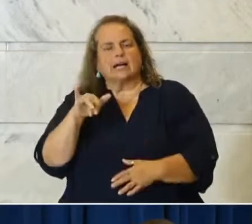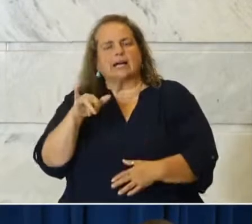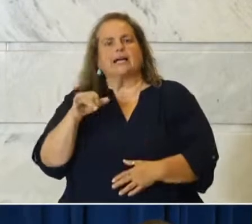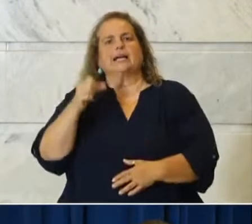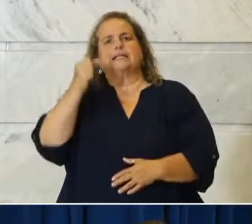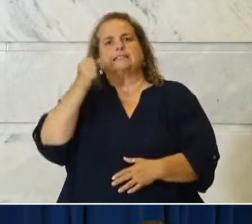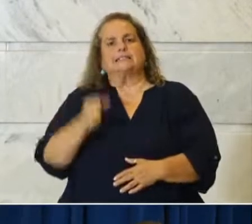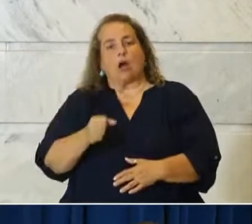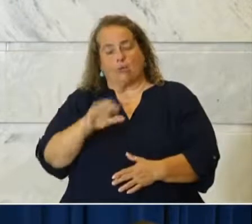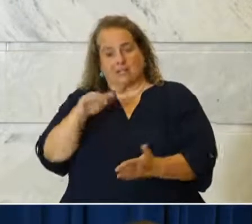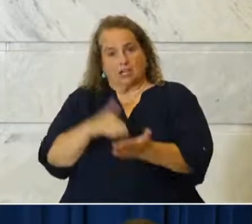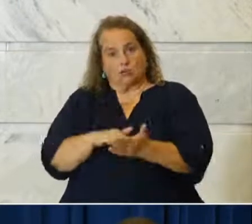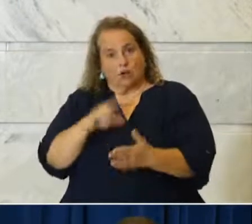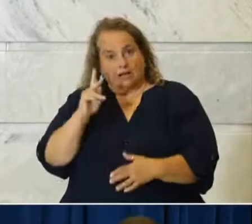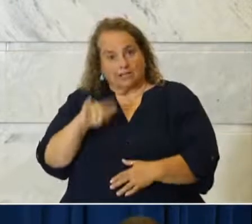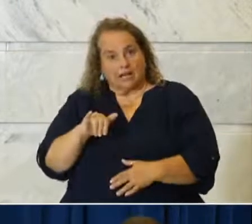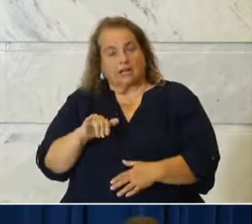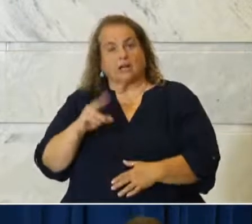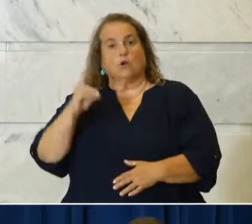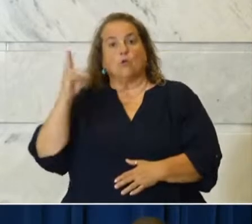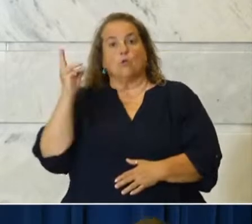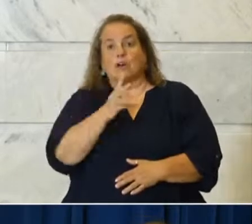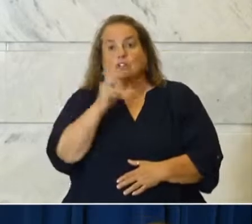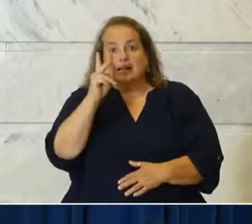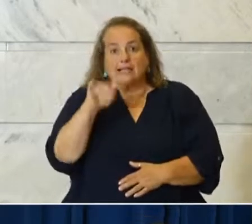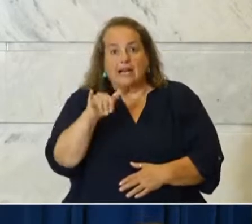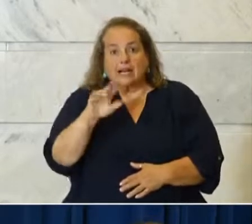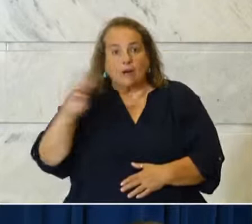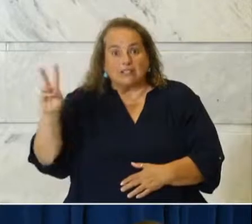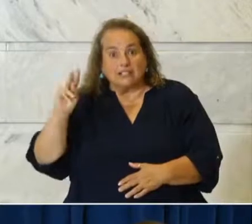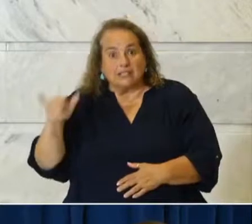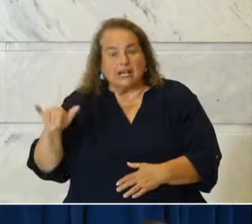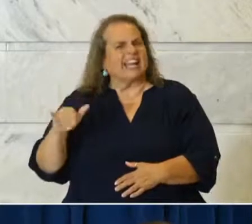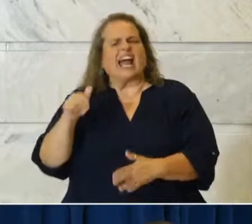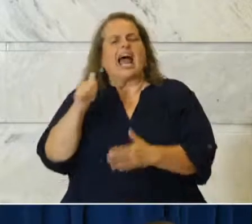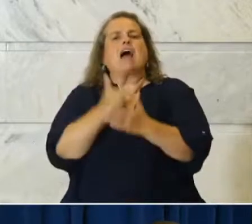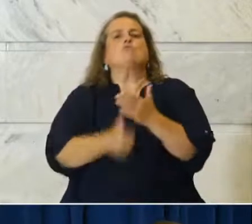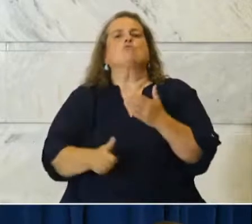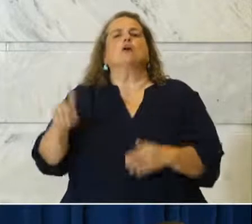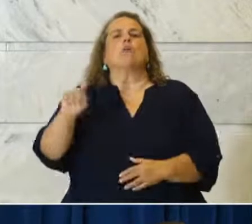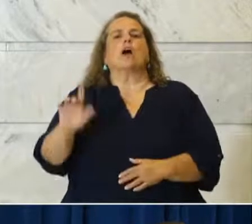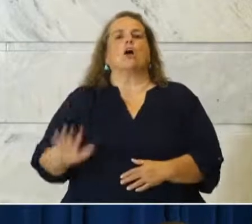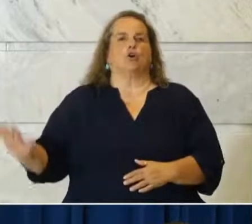central Kentucky, it is in western Kentucky, it is everywhere. And